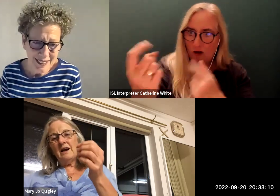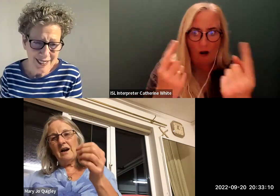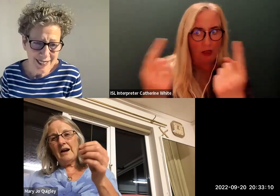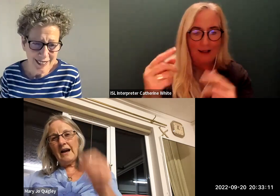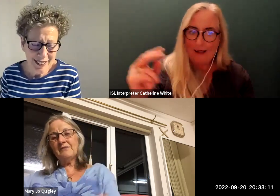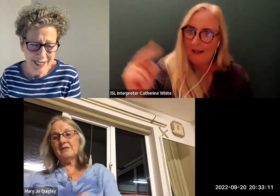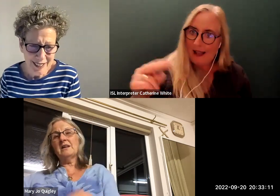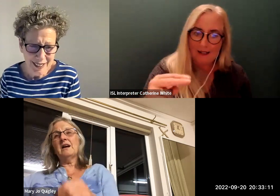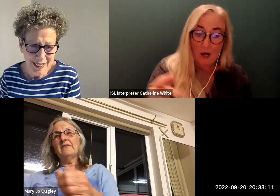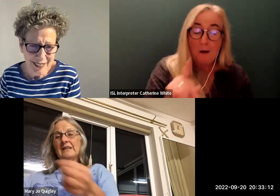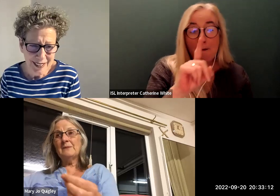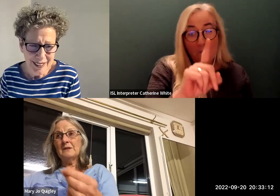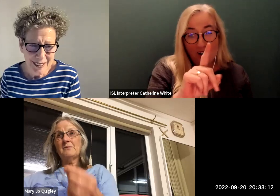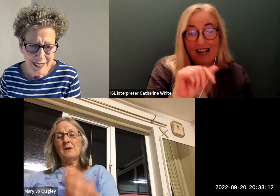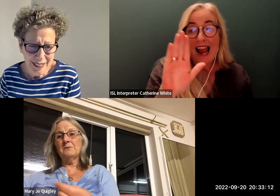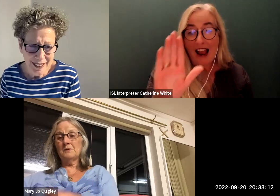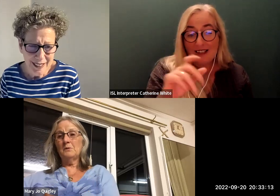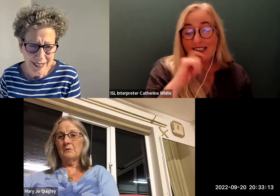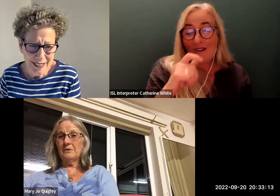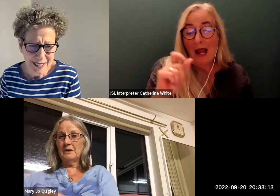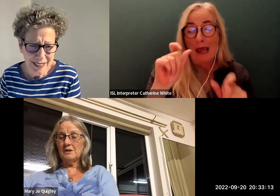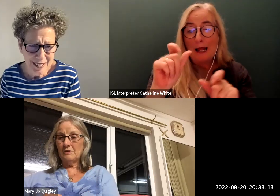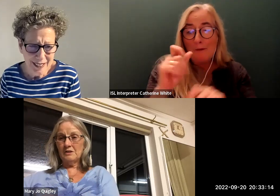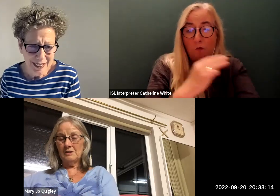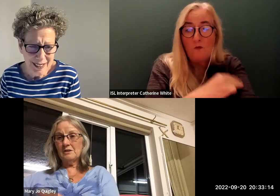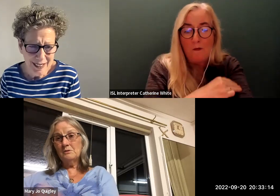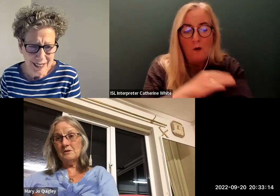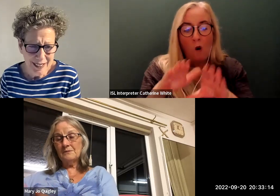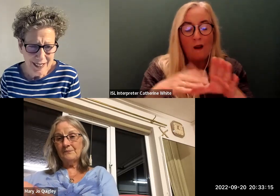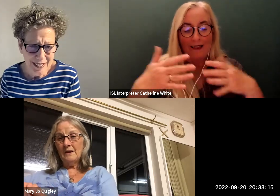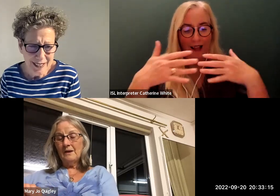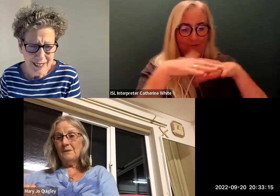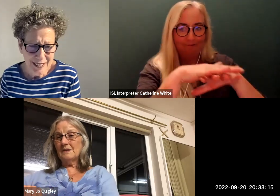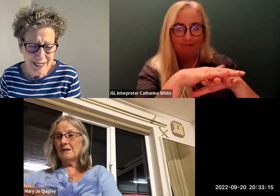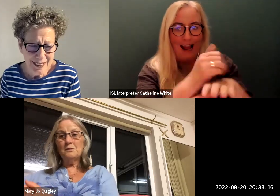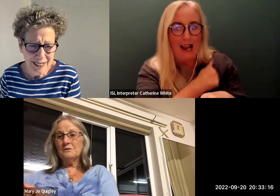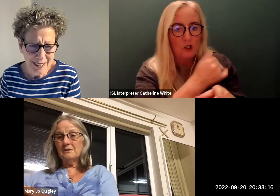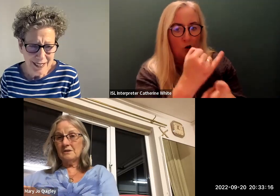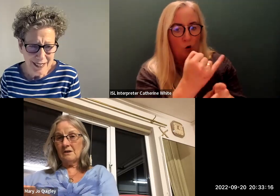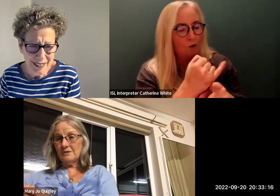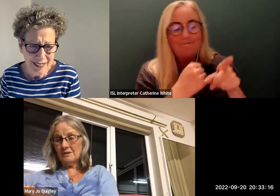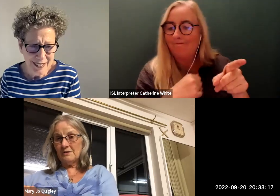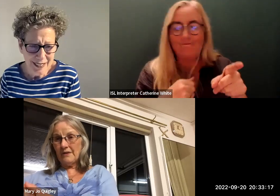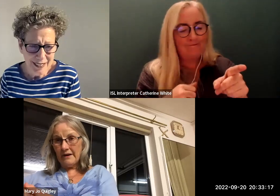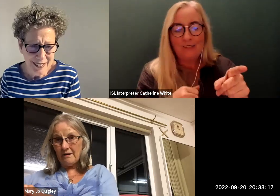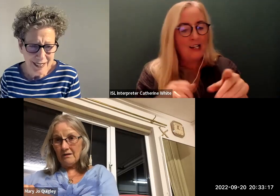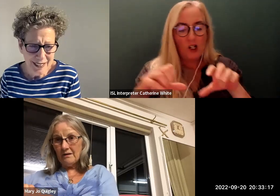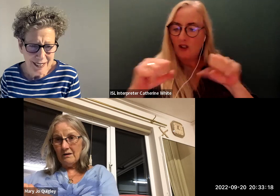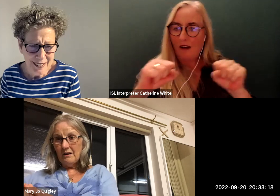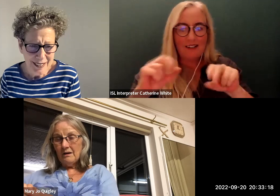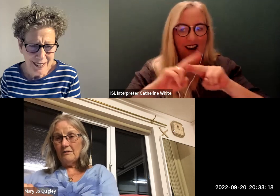I have to say, I have a little bit of a problem though with integration in schools, because I don't think the services are